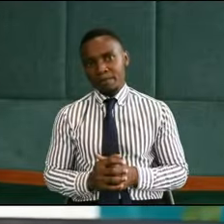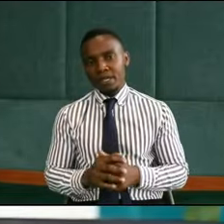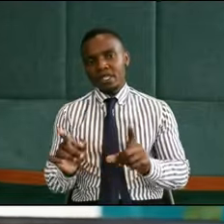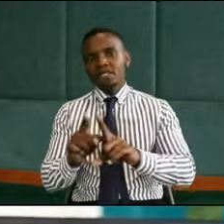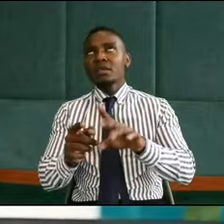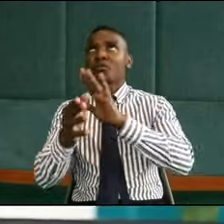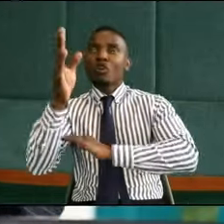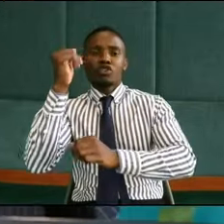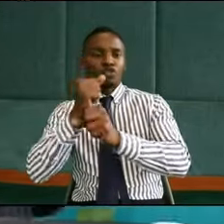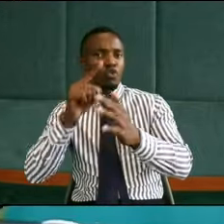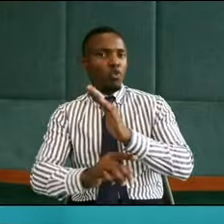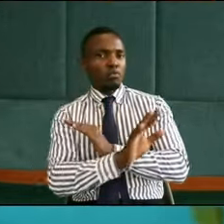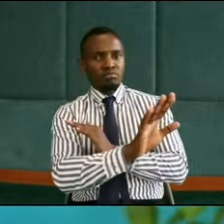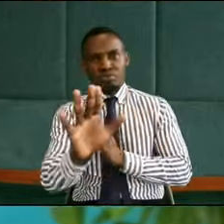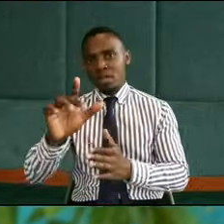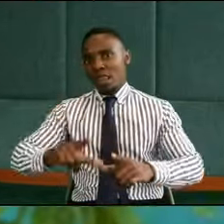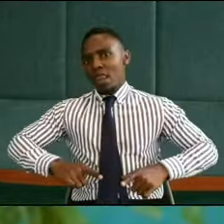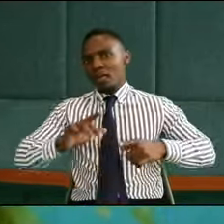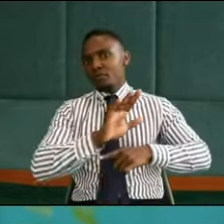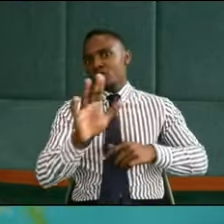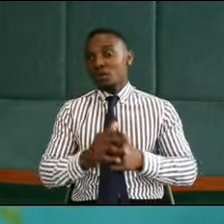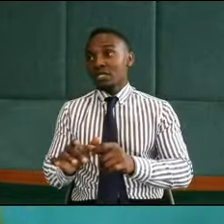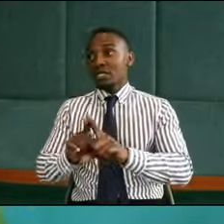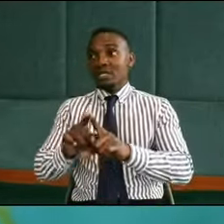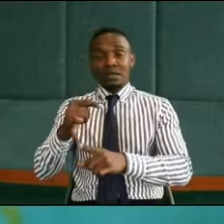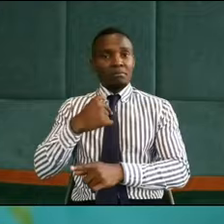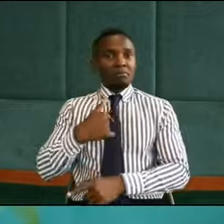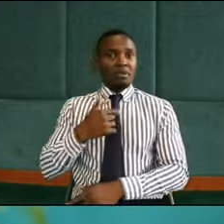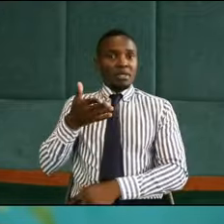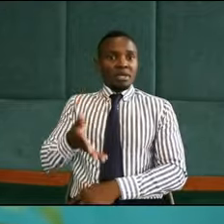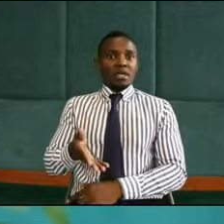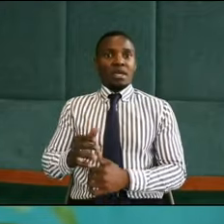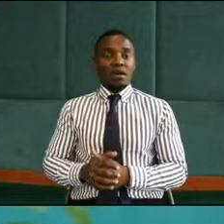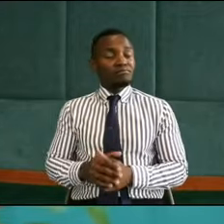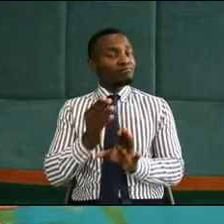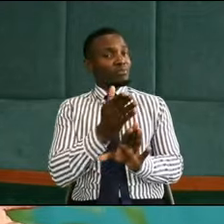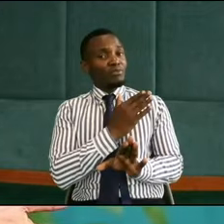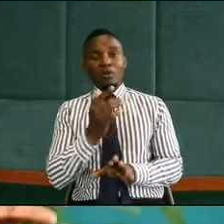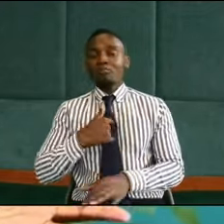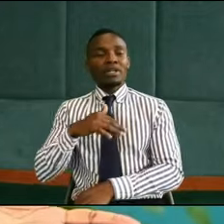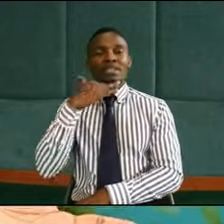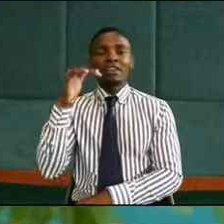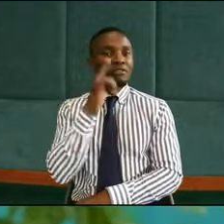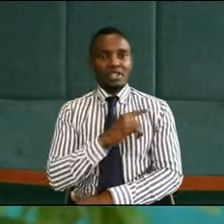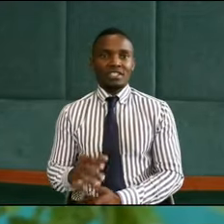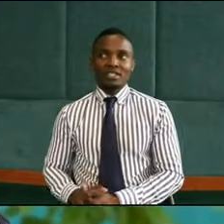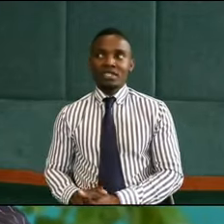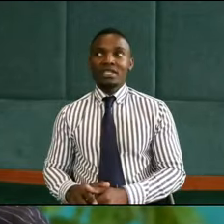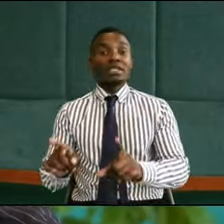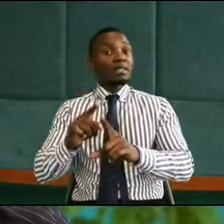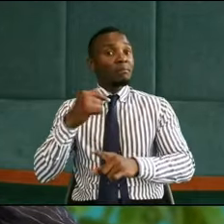your life? As I stand before you, I shared my testimony before. I was a dead man. I was in